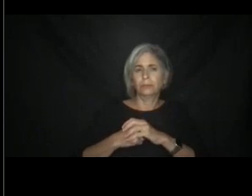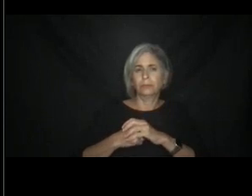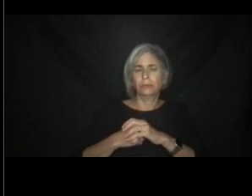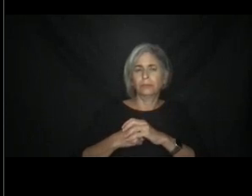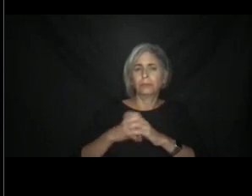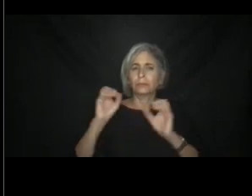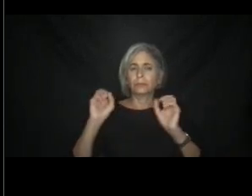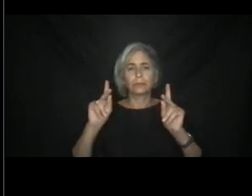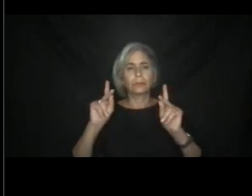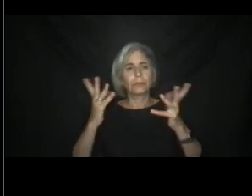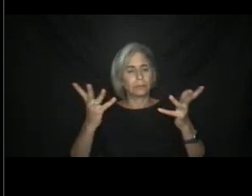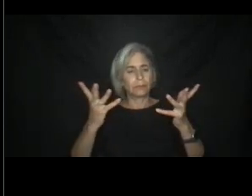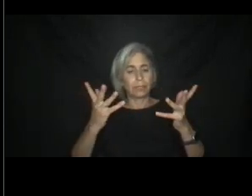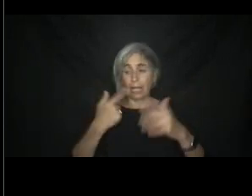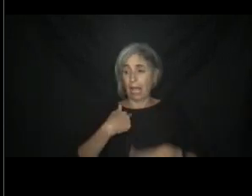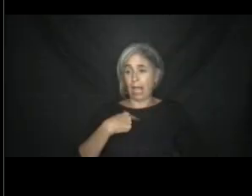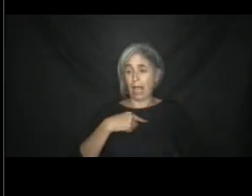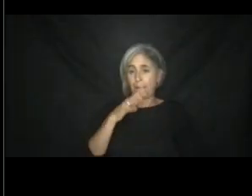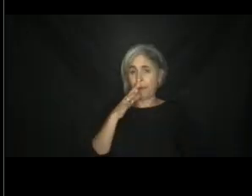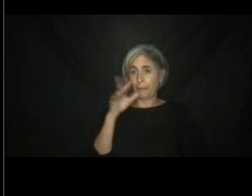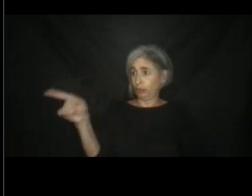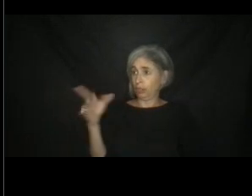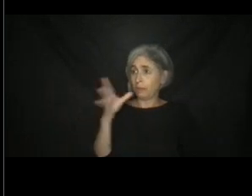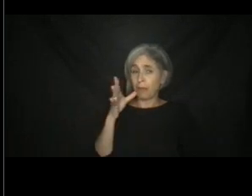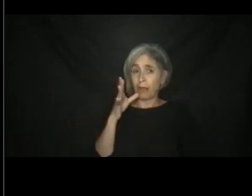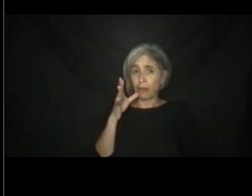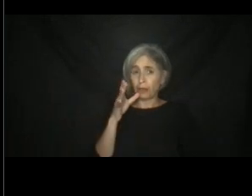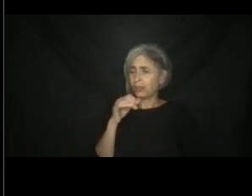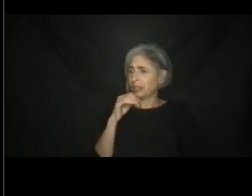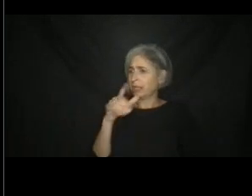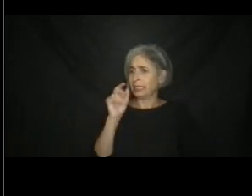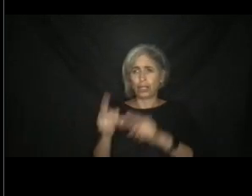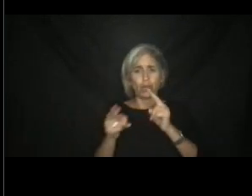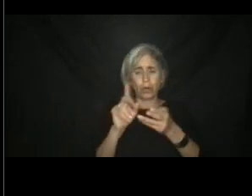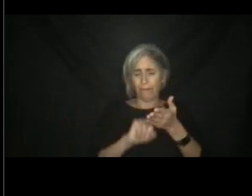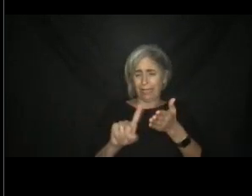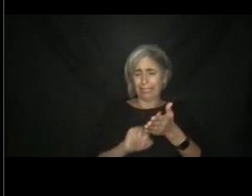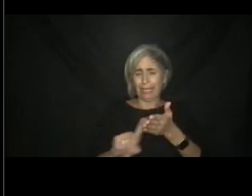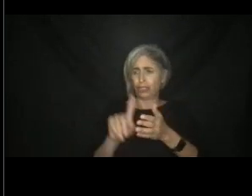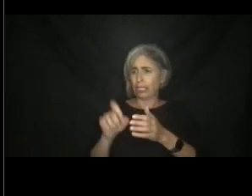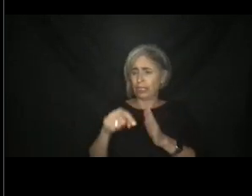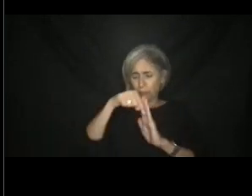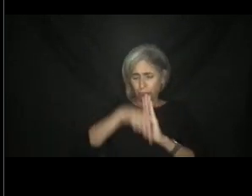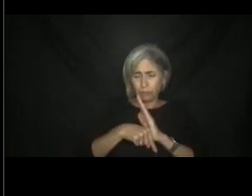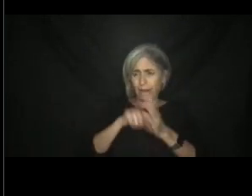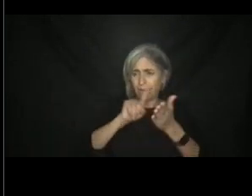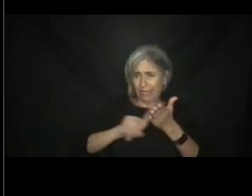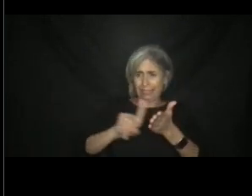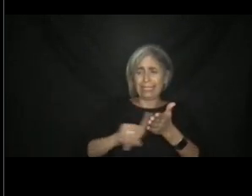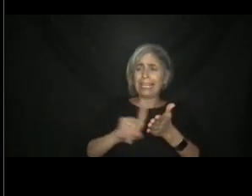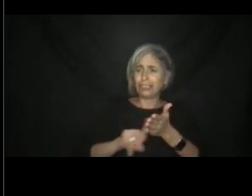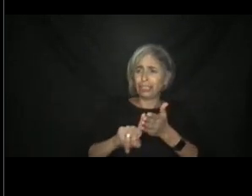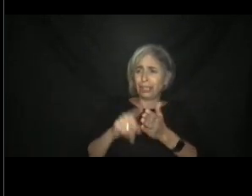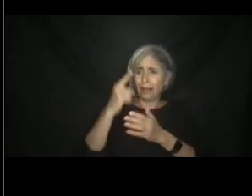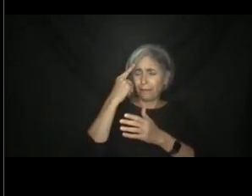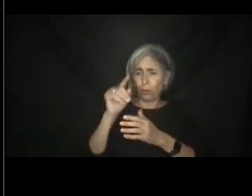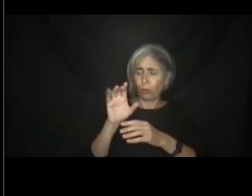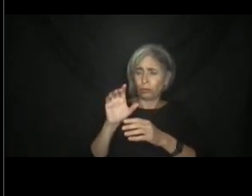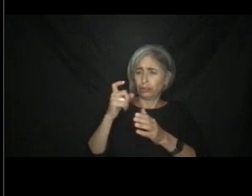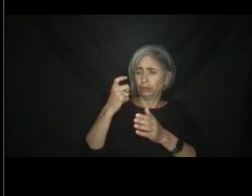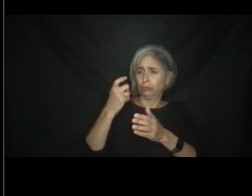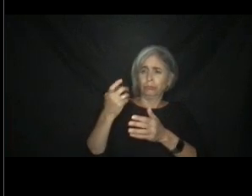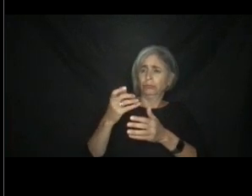All right, so as the mother, she don't need a Russian investigation. What she needs is a thorough investigation for charges to